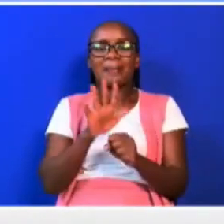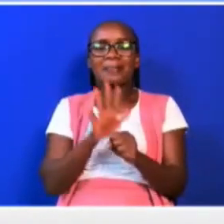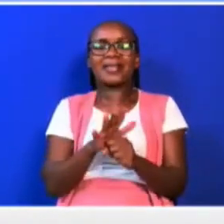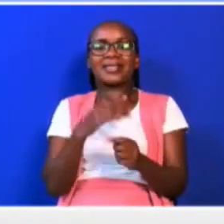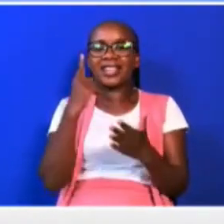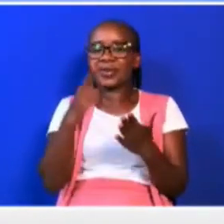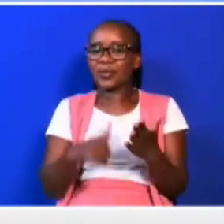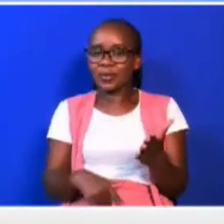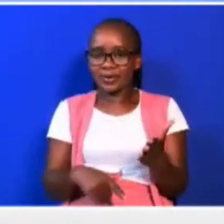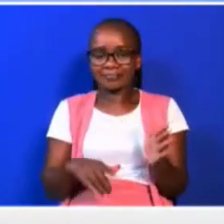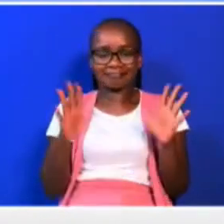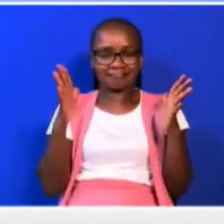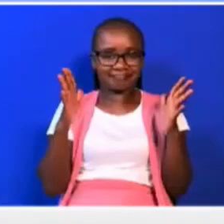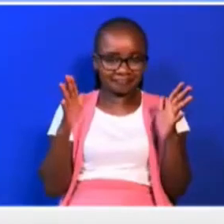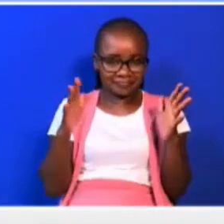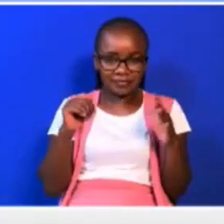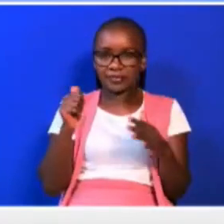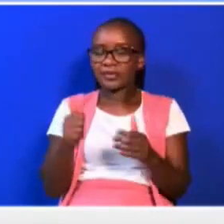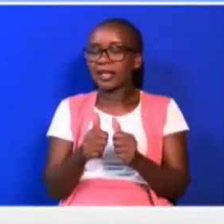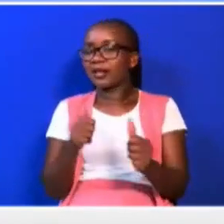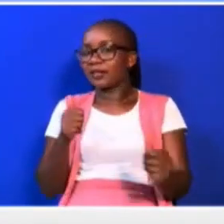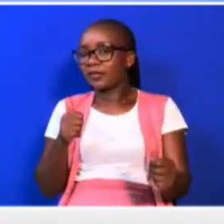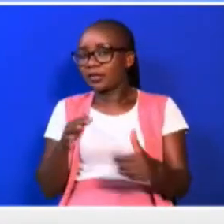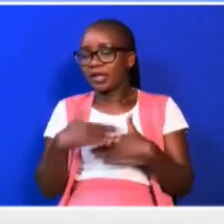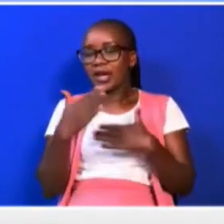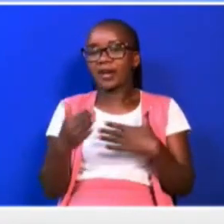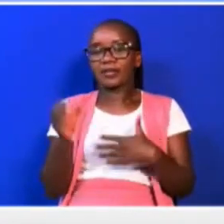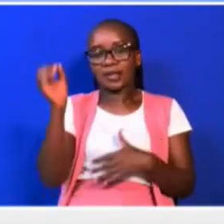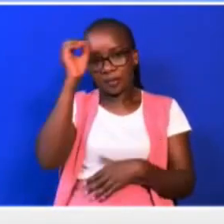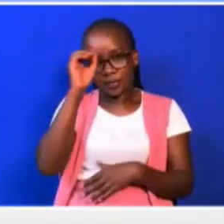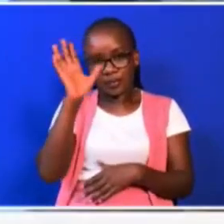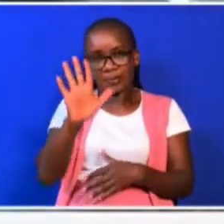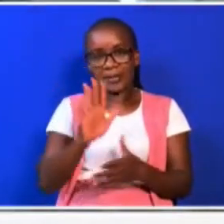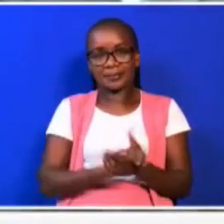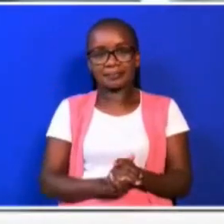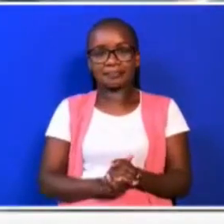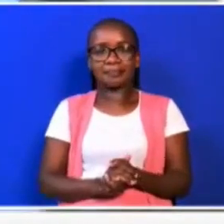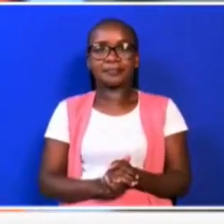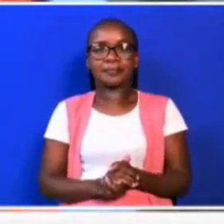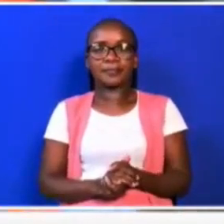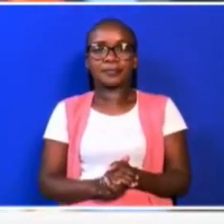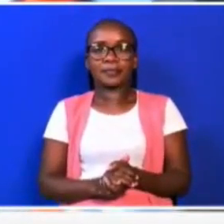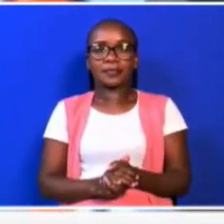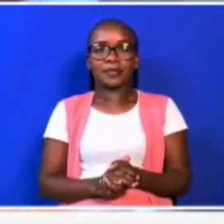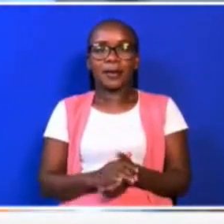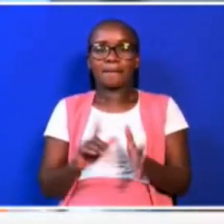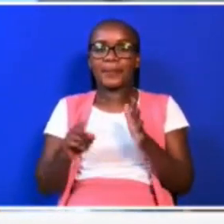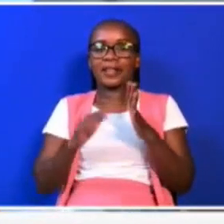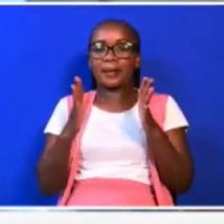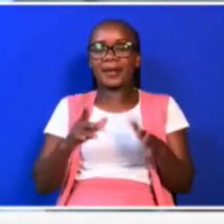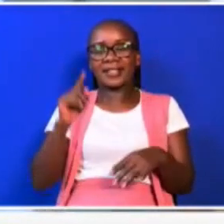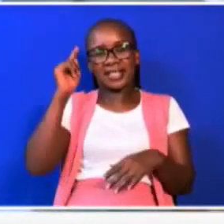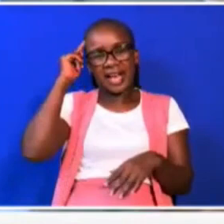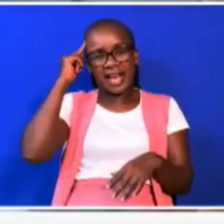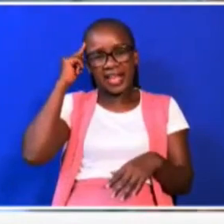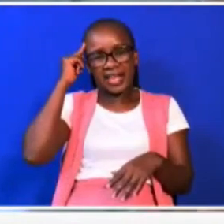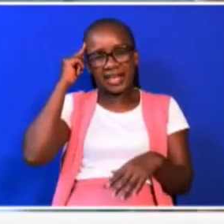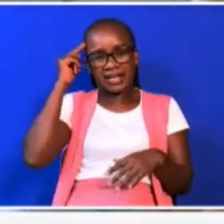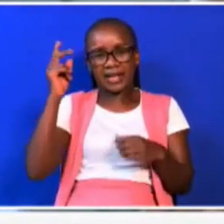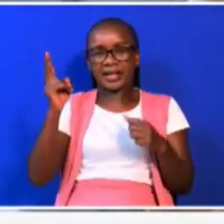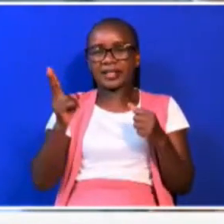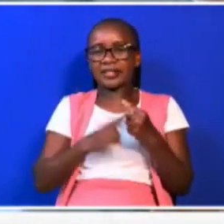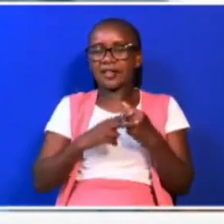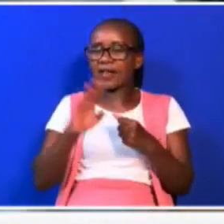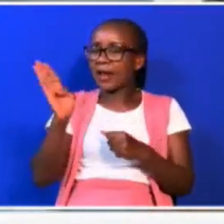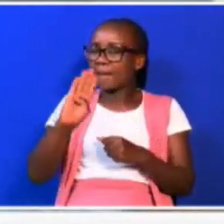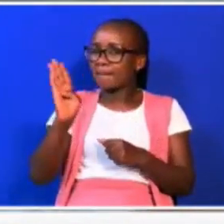wao wakishabikia pakubwa. Haya hapa ni baadhi ya maoni yao. By the minister, I think setting aside 7